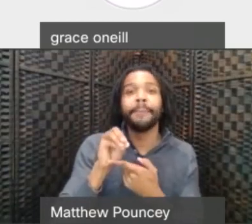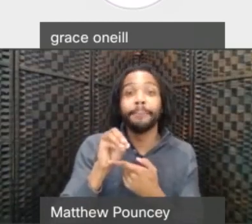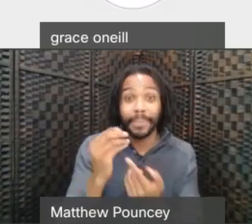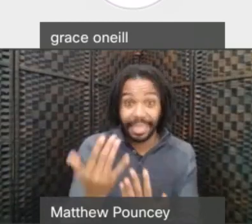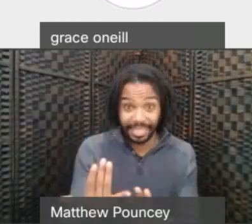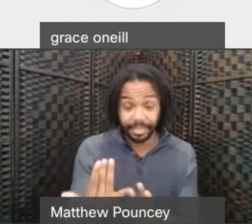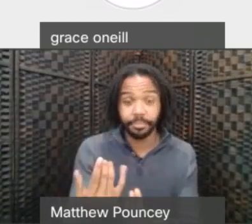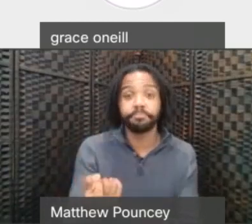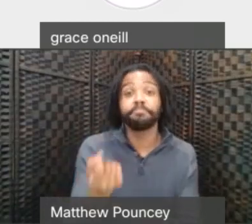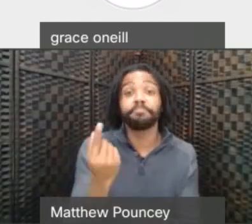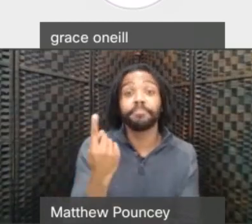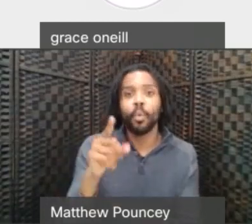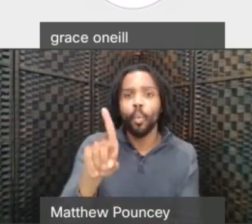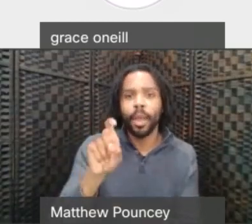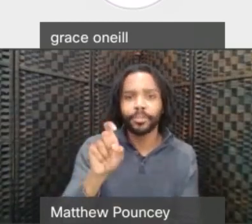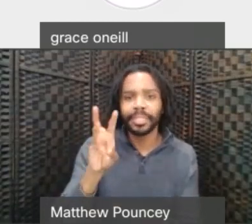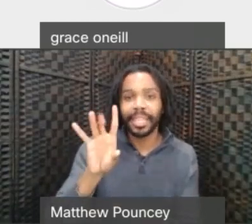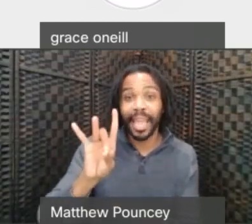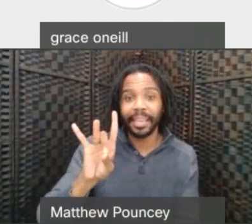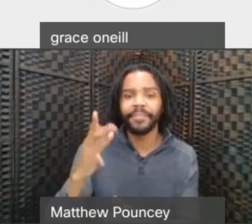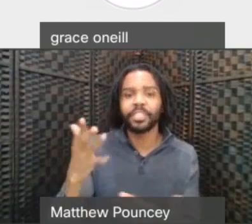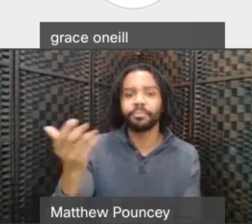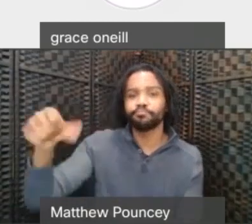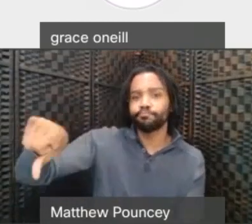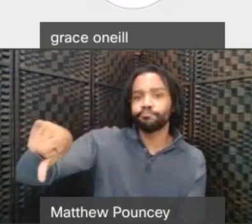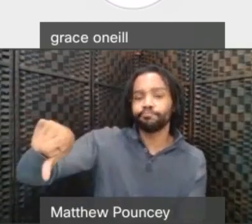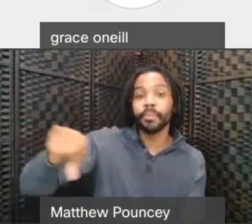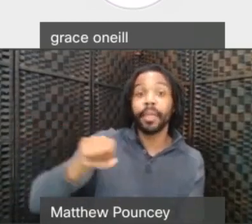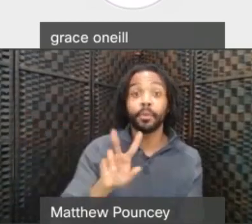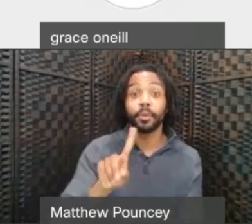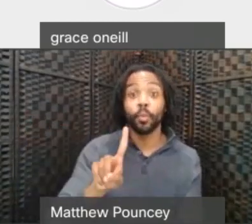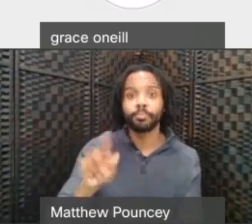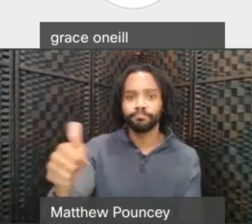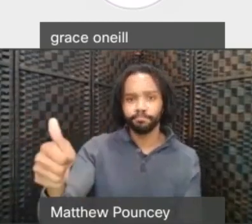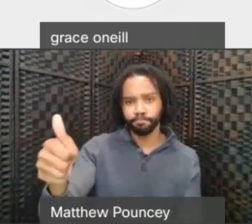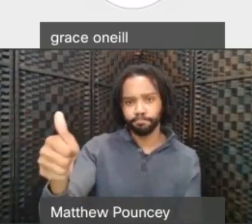168 have been denied and 31 have been granted.